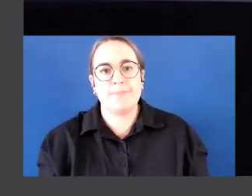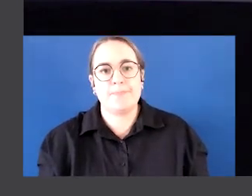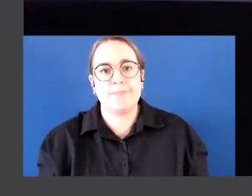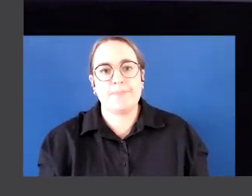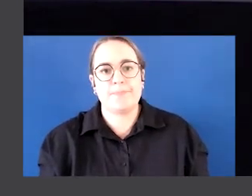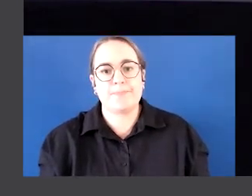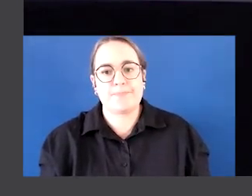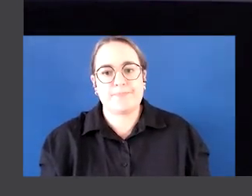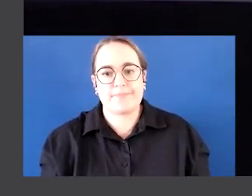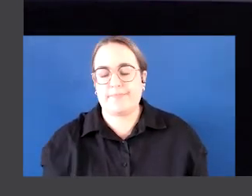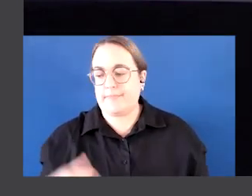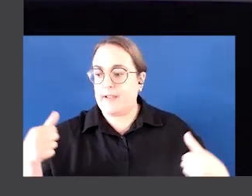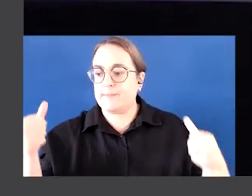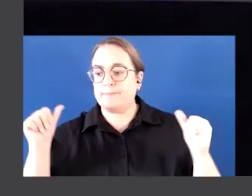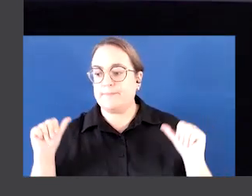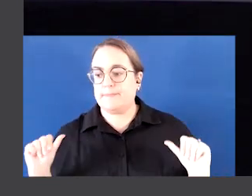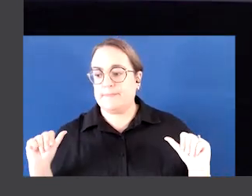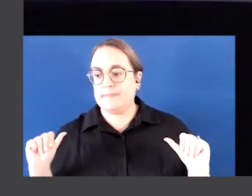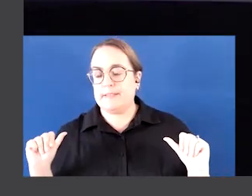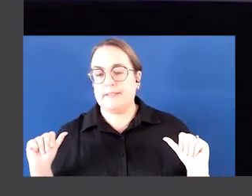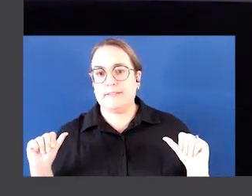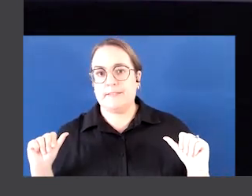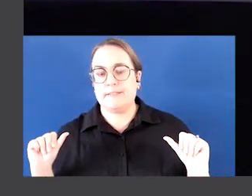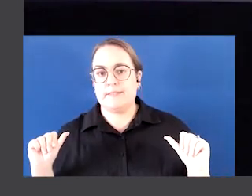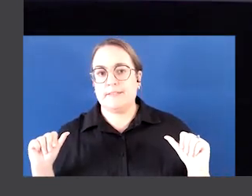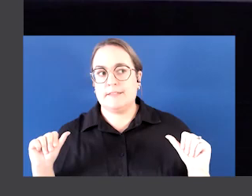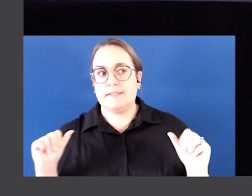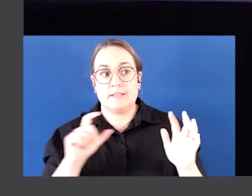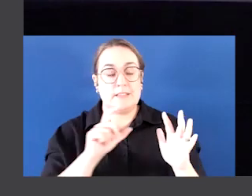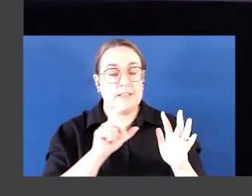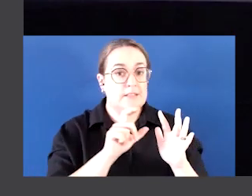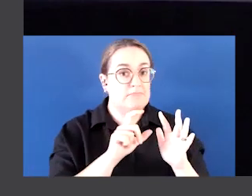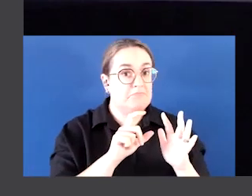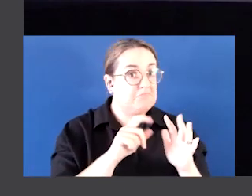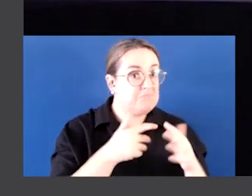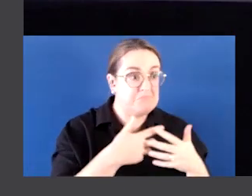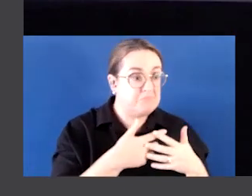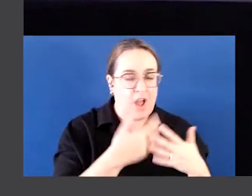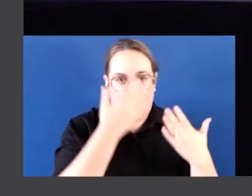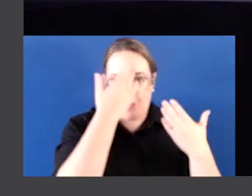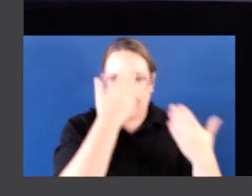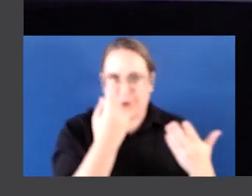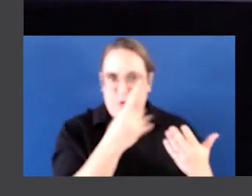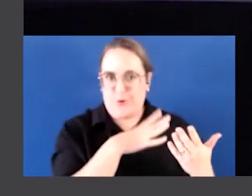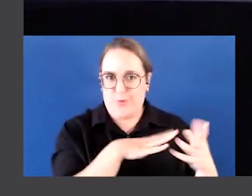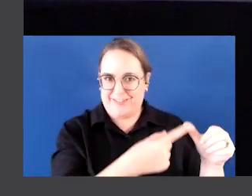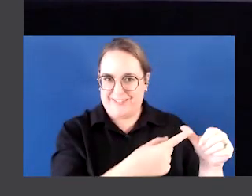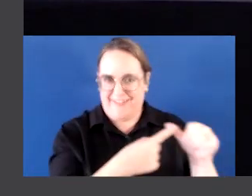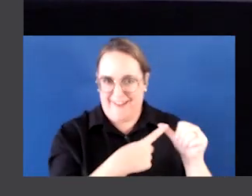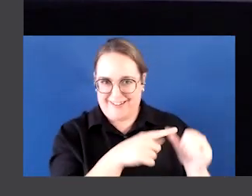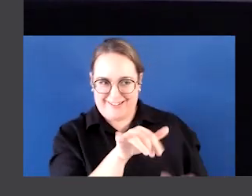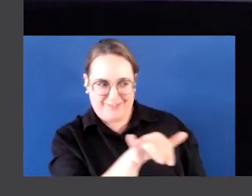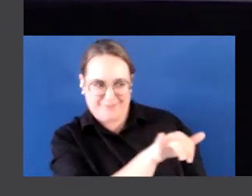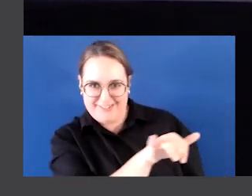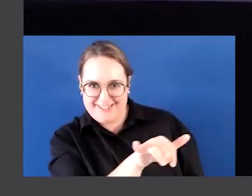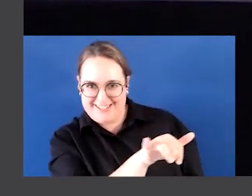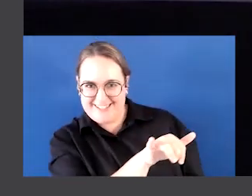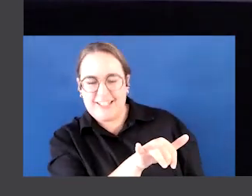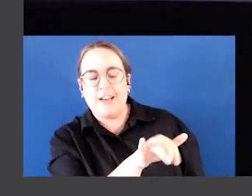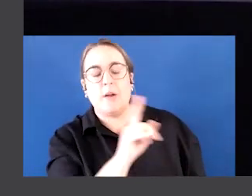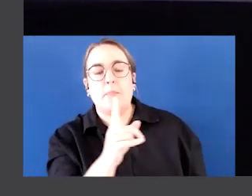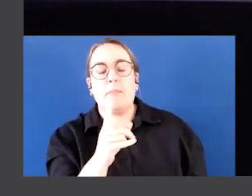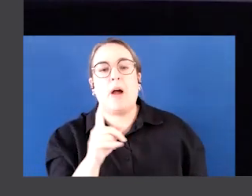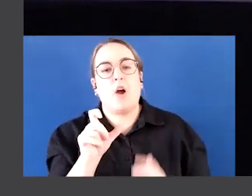Thank you. This is an interesting one for either Dan or Sarah or anybody else who'd like to take